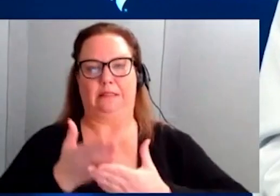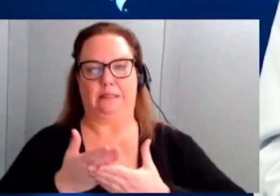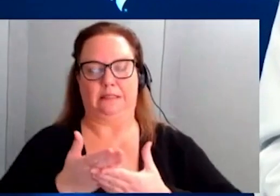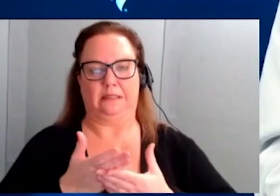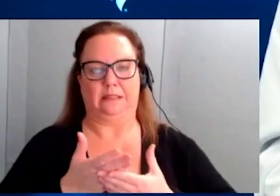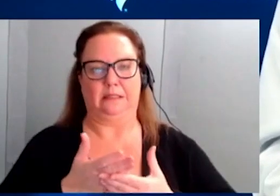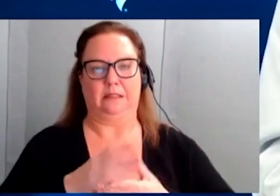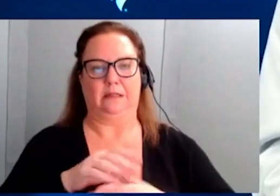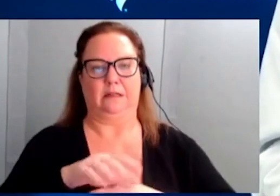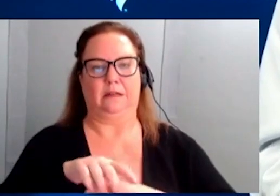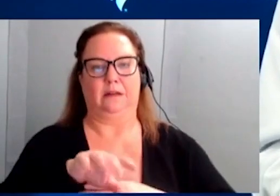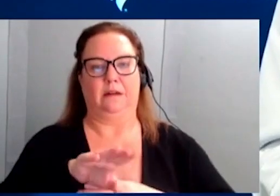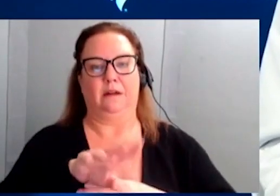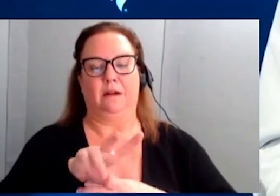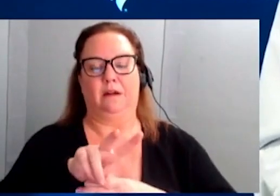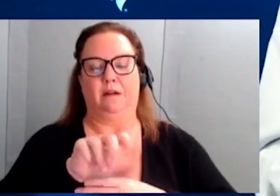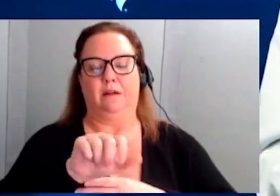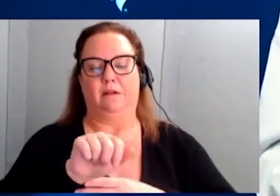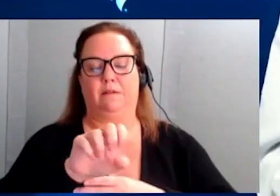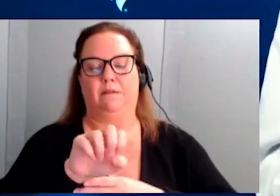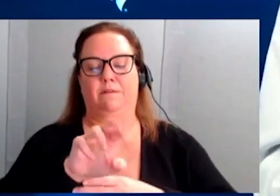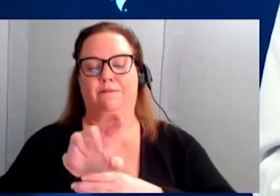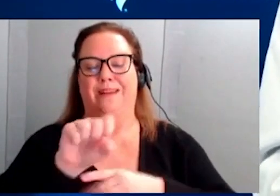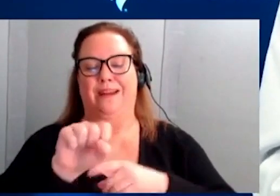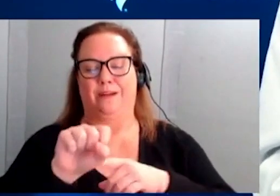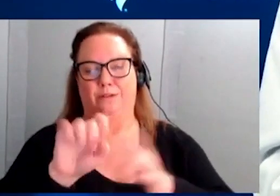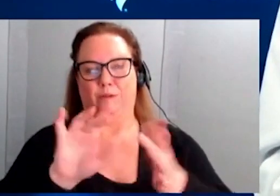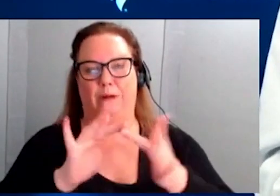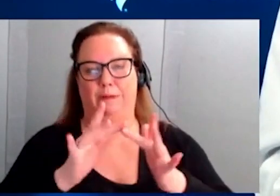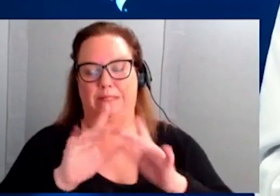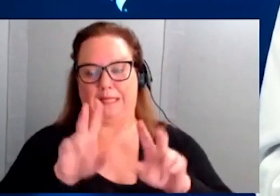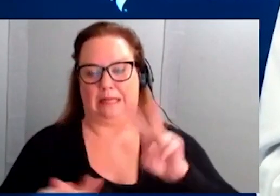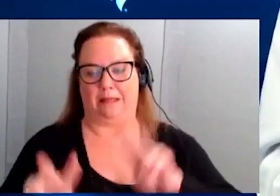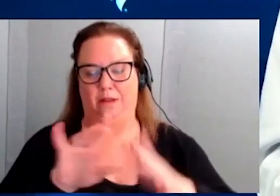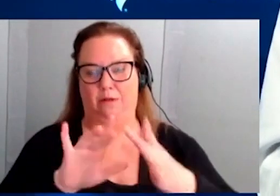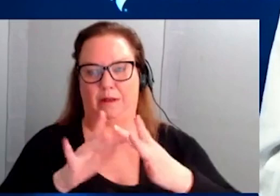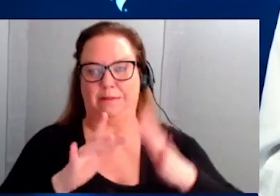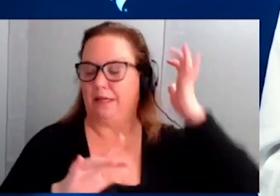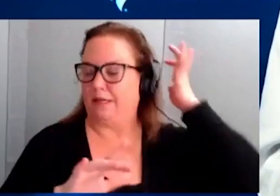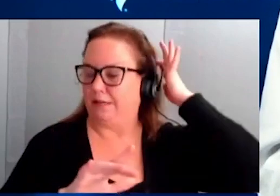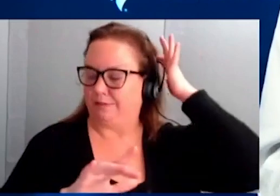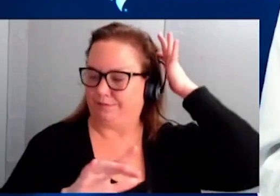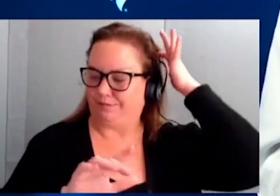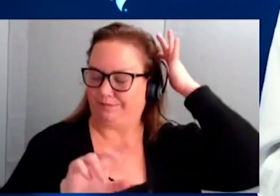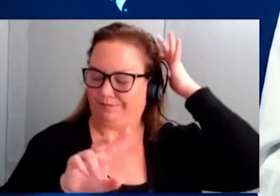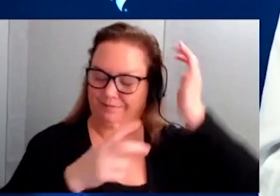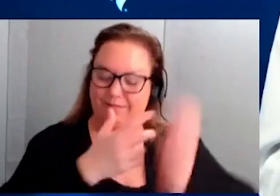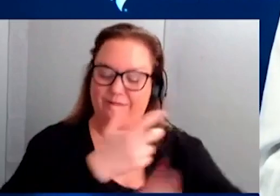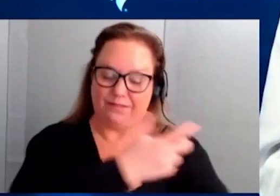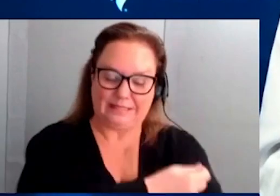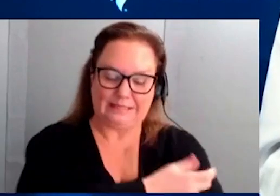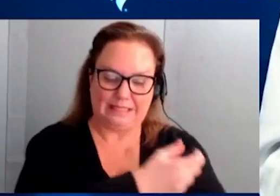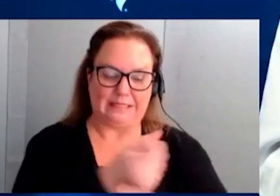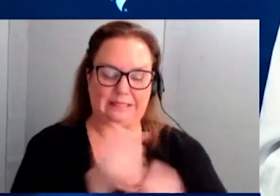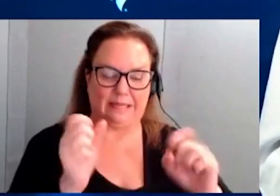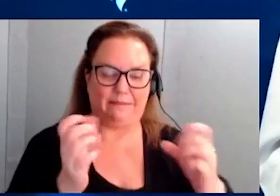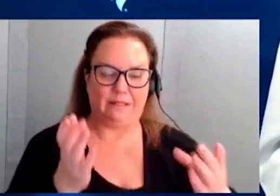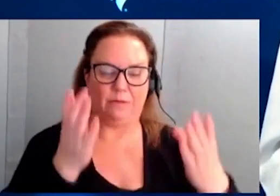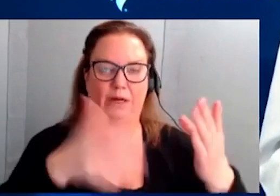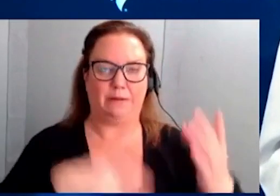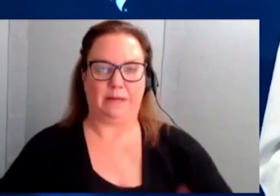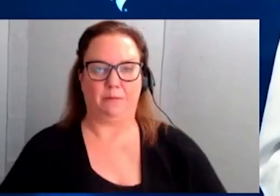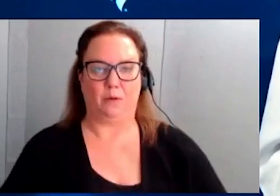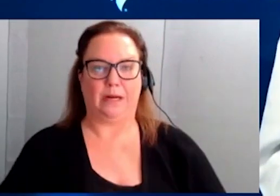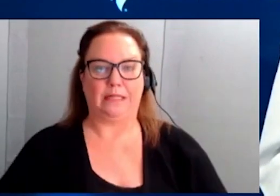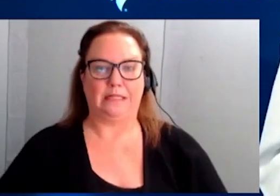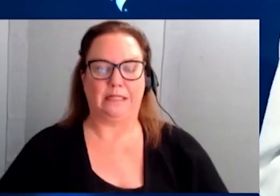and other sites. They said, look at these terrible things, but the reality is that vaccine is safe and it is recommended in pregnancy. And we